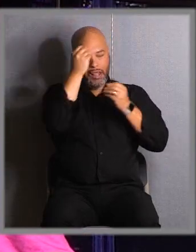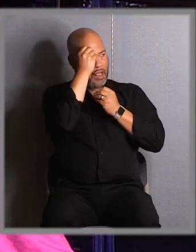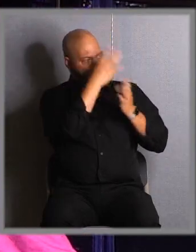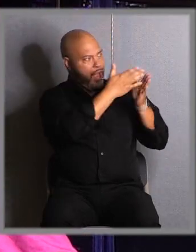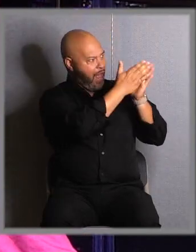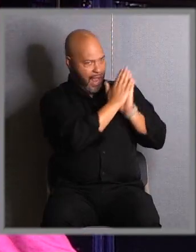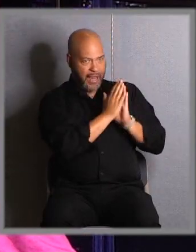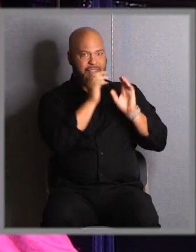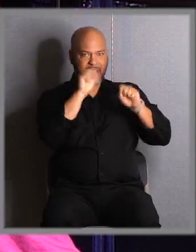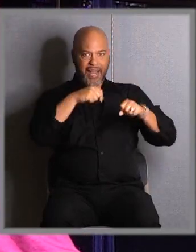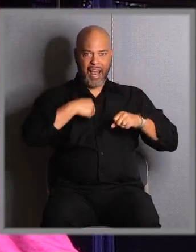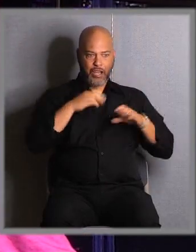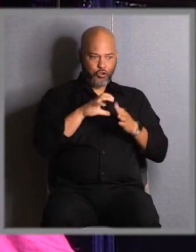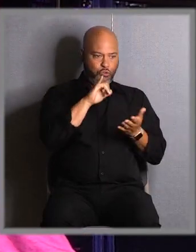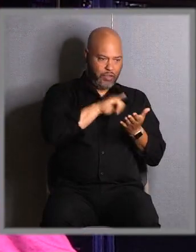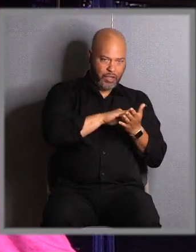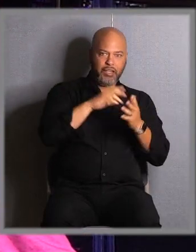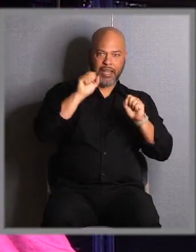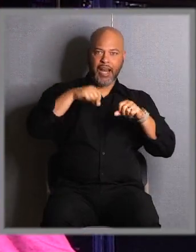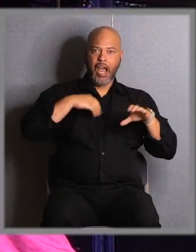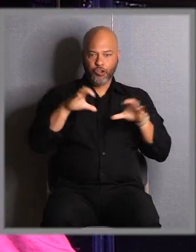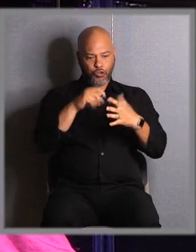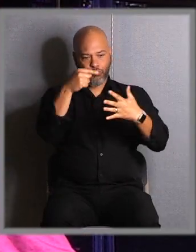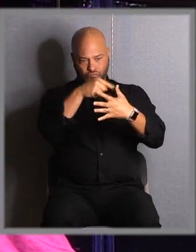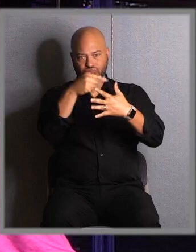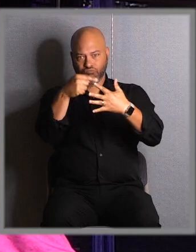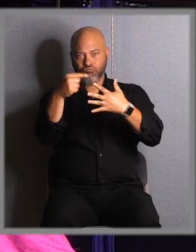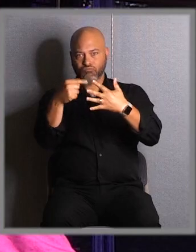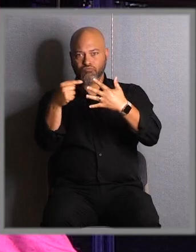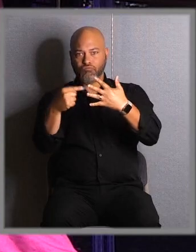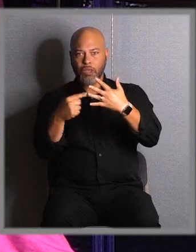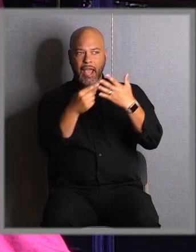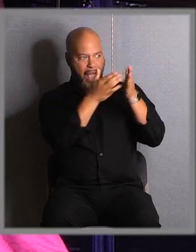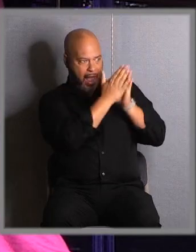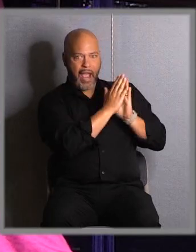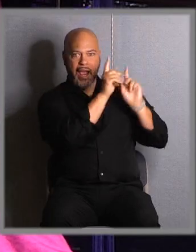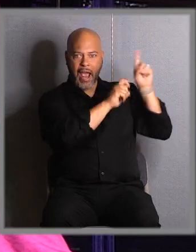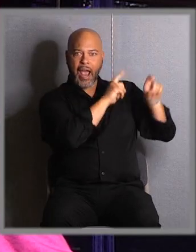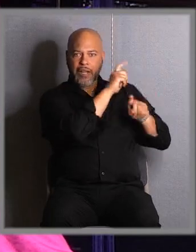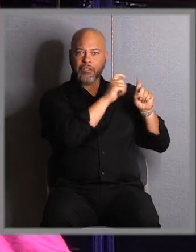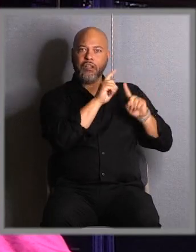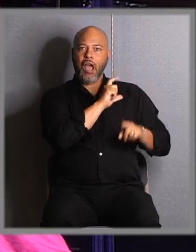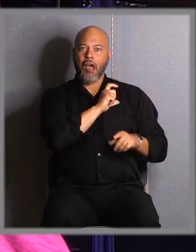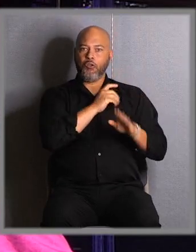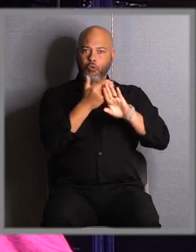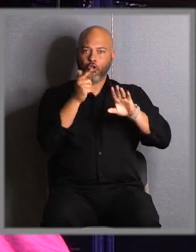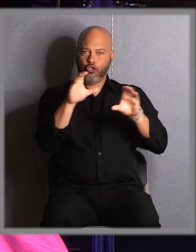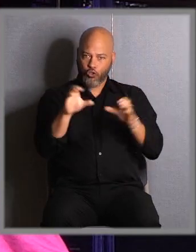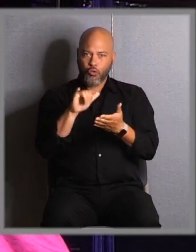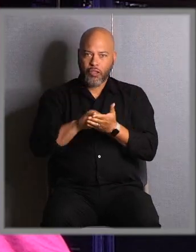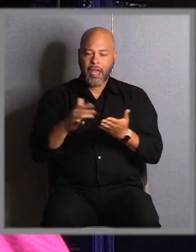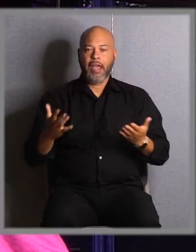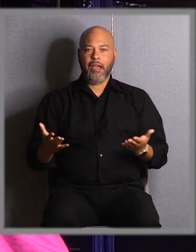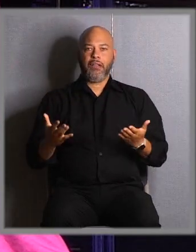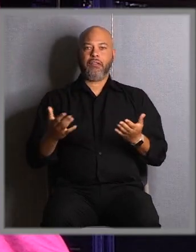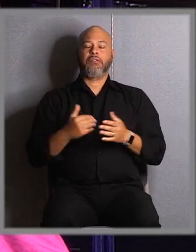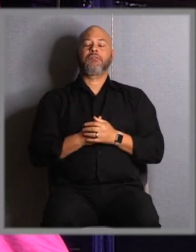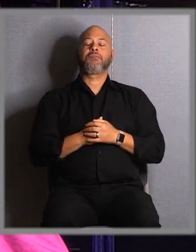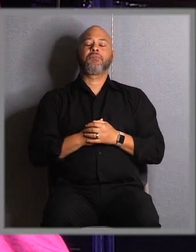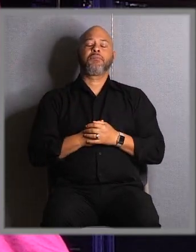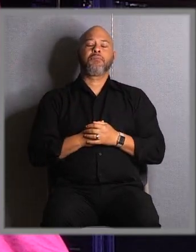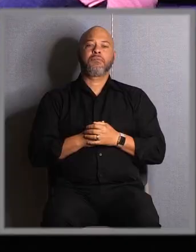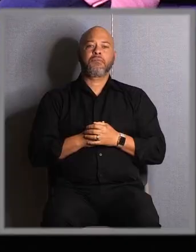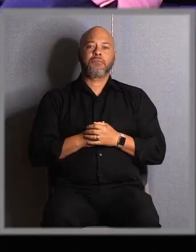Ask him, may I reach for my license? They're in the glove compartment. May I reach for my license? They're in the console.